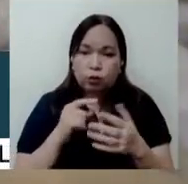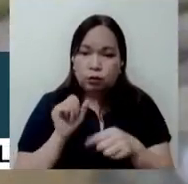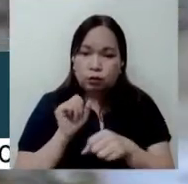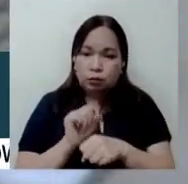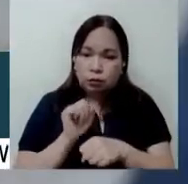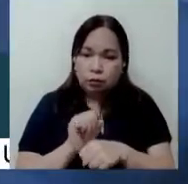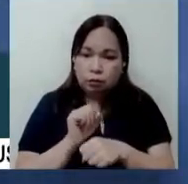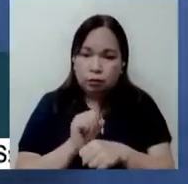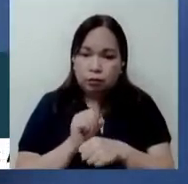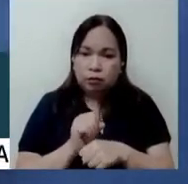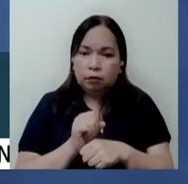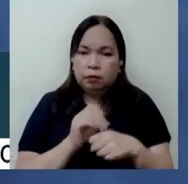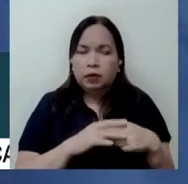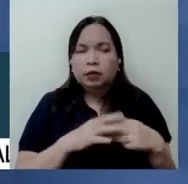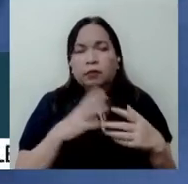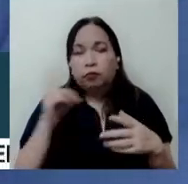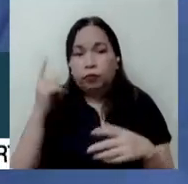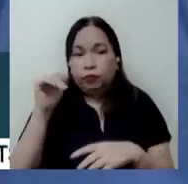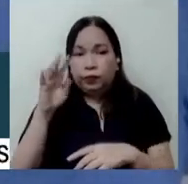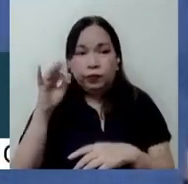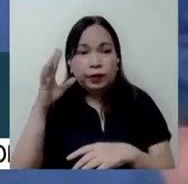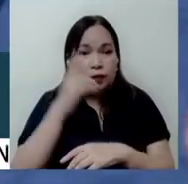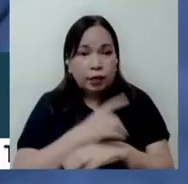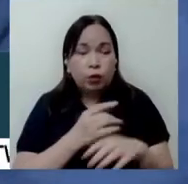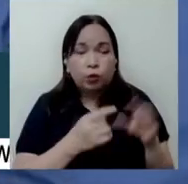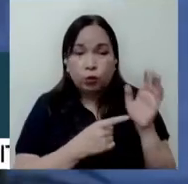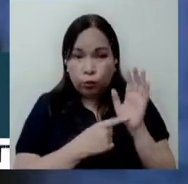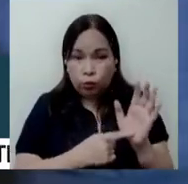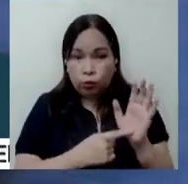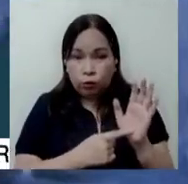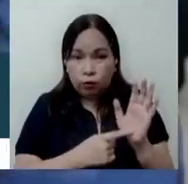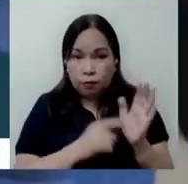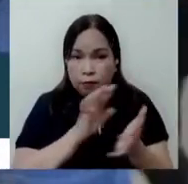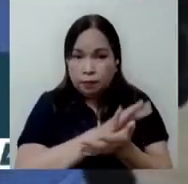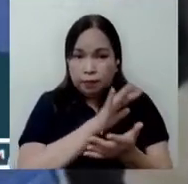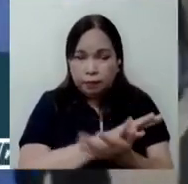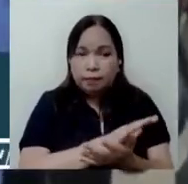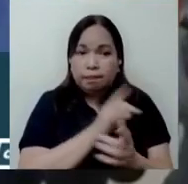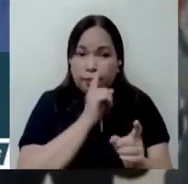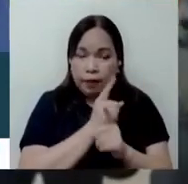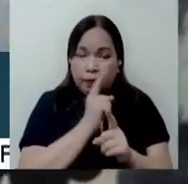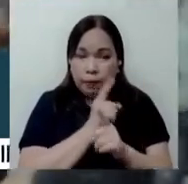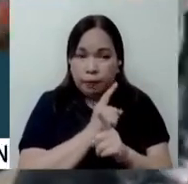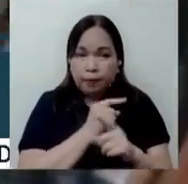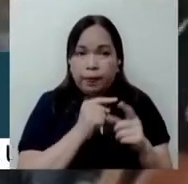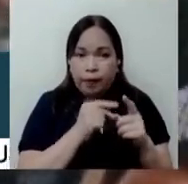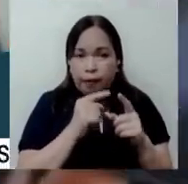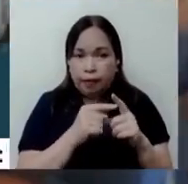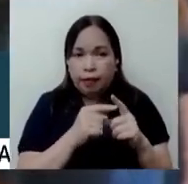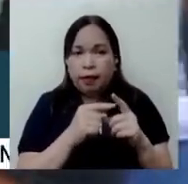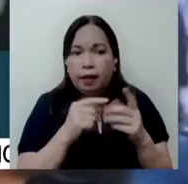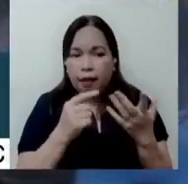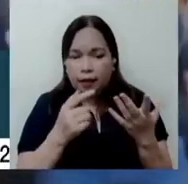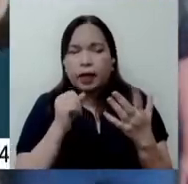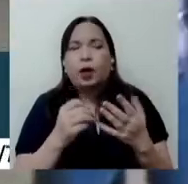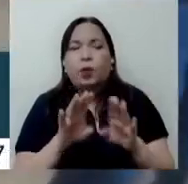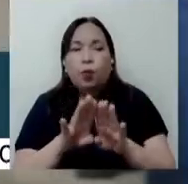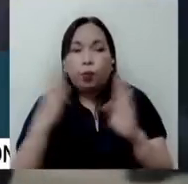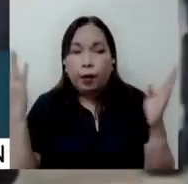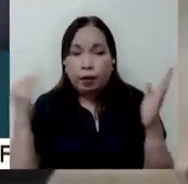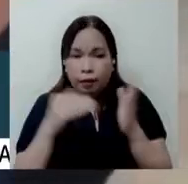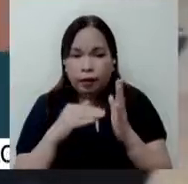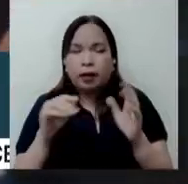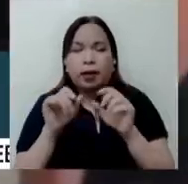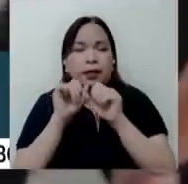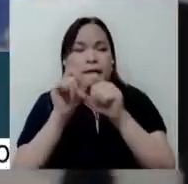have to present the documents. And if they get to present the valid documents, they will be ordered to reopen and release the rice to the market.